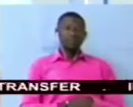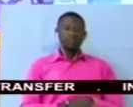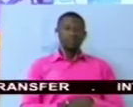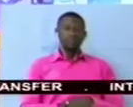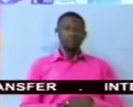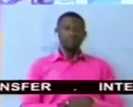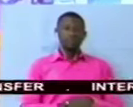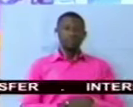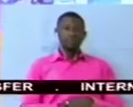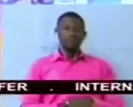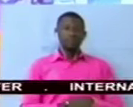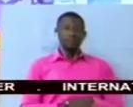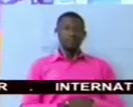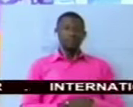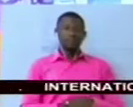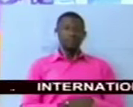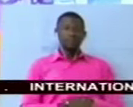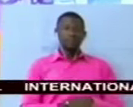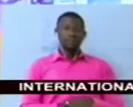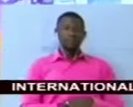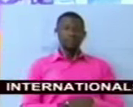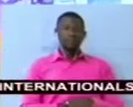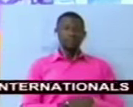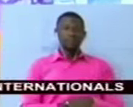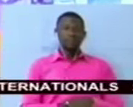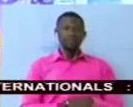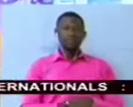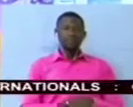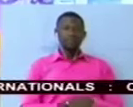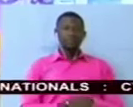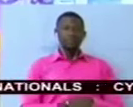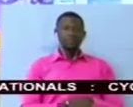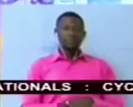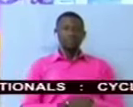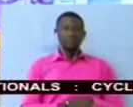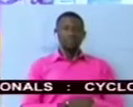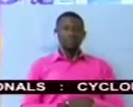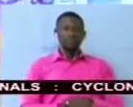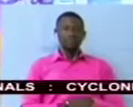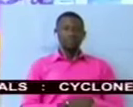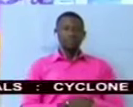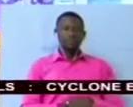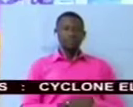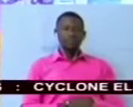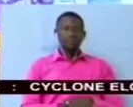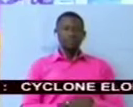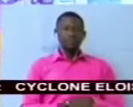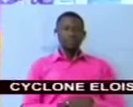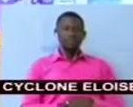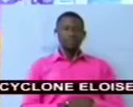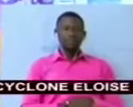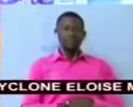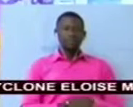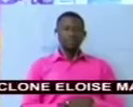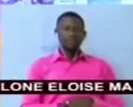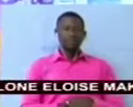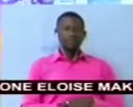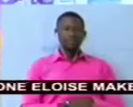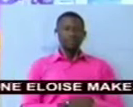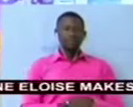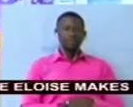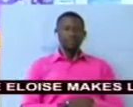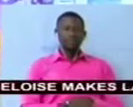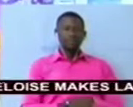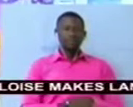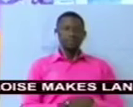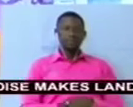bossam pour xamal ko li nga xamne modi xew ci gox bi te mu diglay tamit ne dina bolé ay nit yo xamne na len ebal ñu ñew fofu non